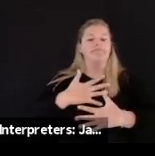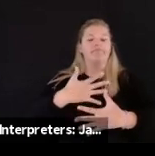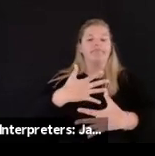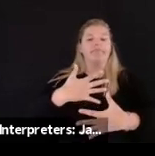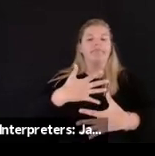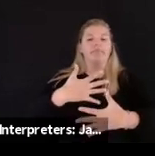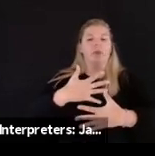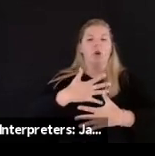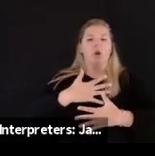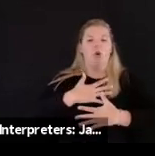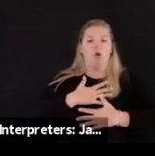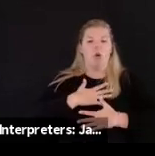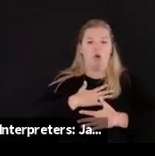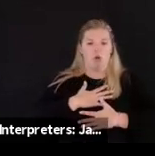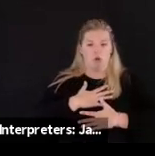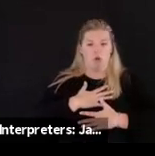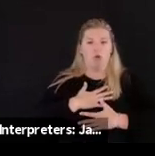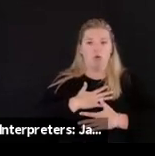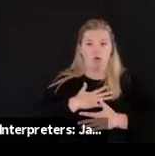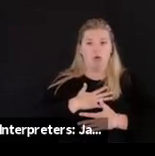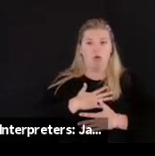breathe out.